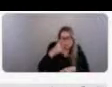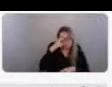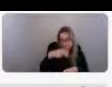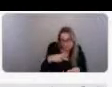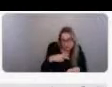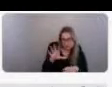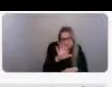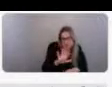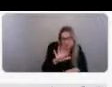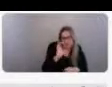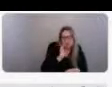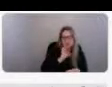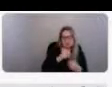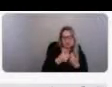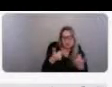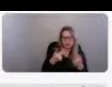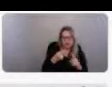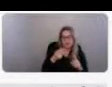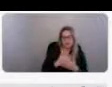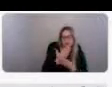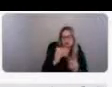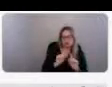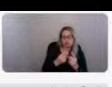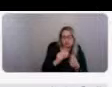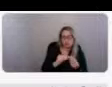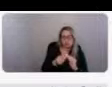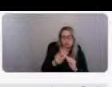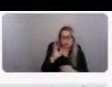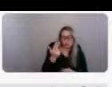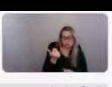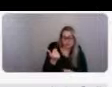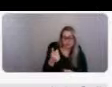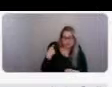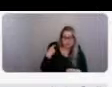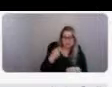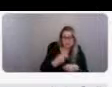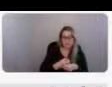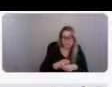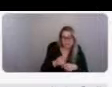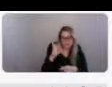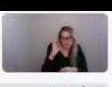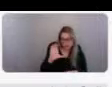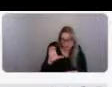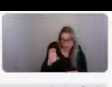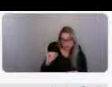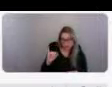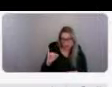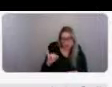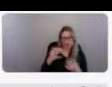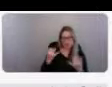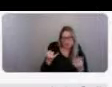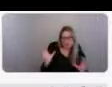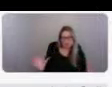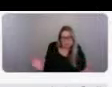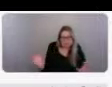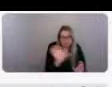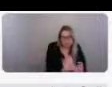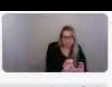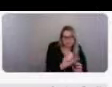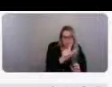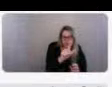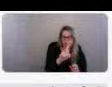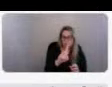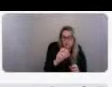has been split from the new district 13. this hispanic community of interest population has now been lumped into ld-12 when